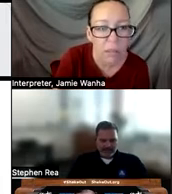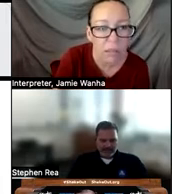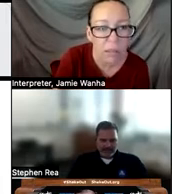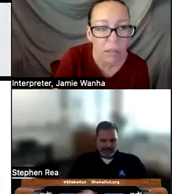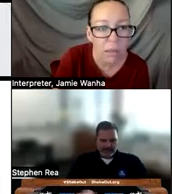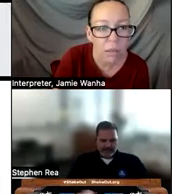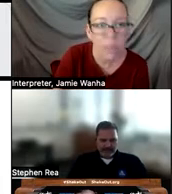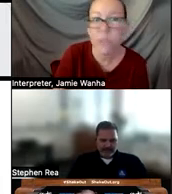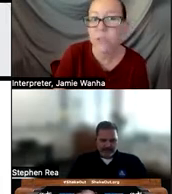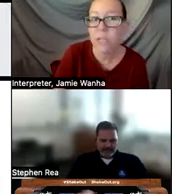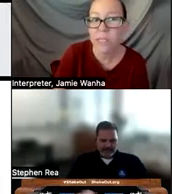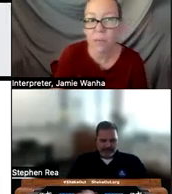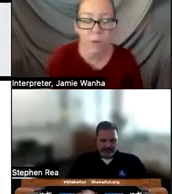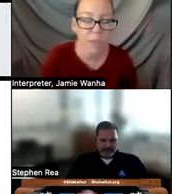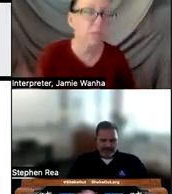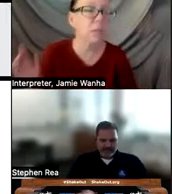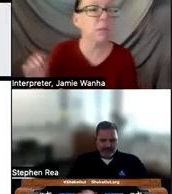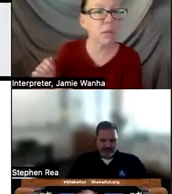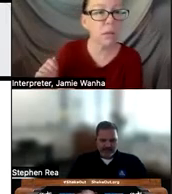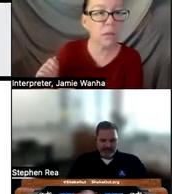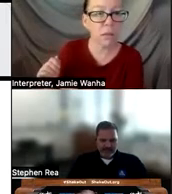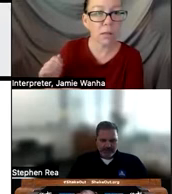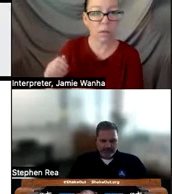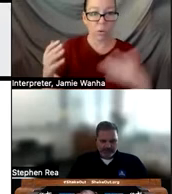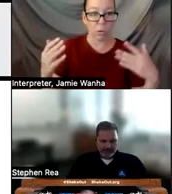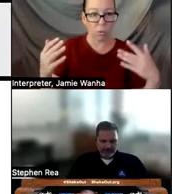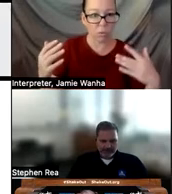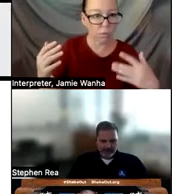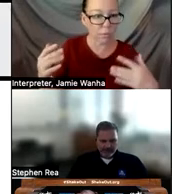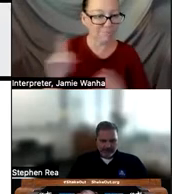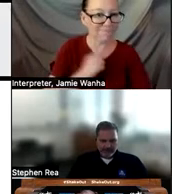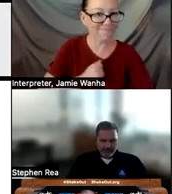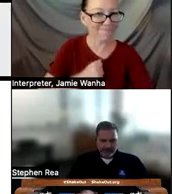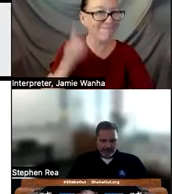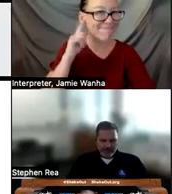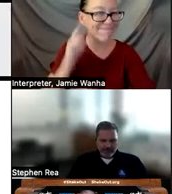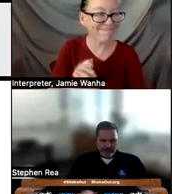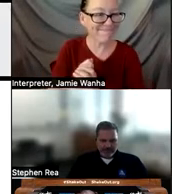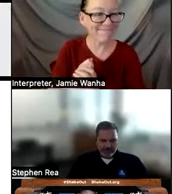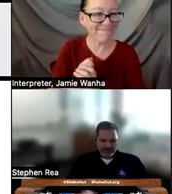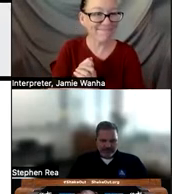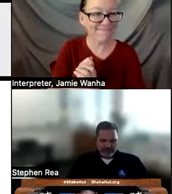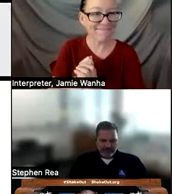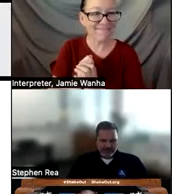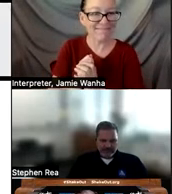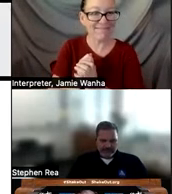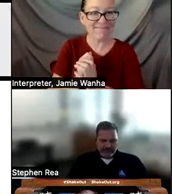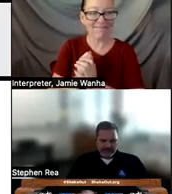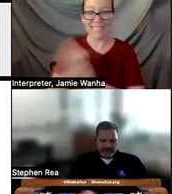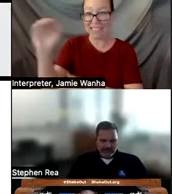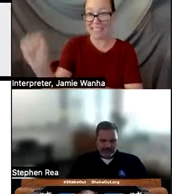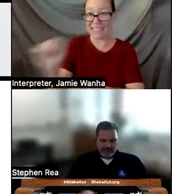over 5,000 small farms in San Diego, more than any other county? We are ranked number 16